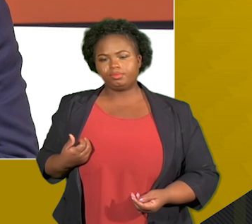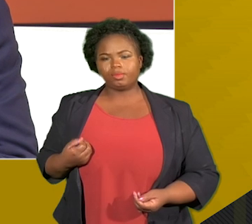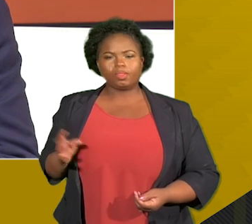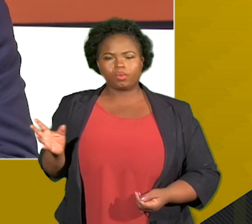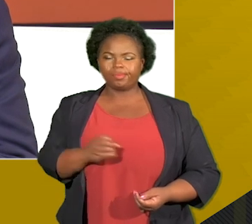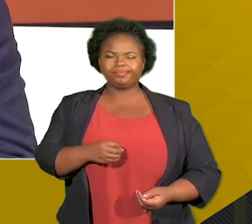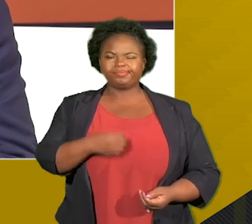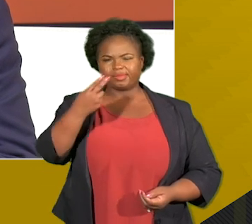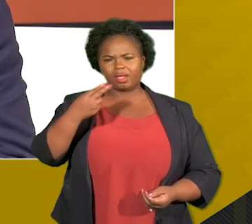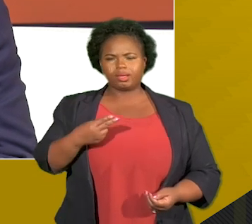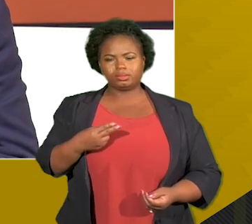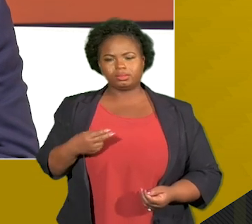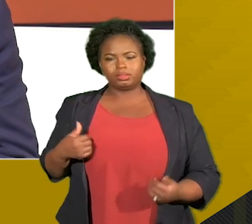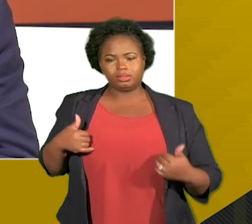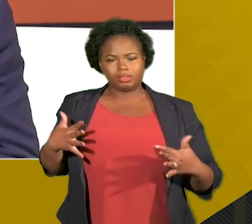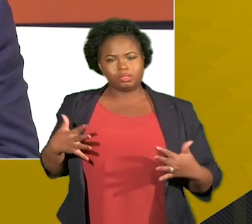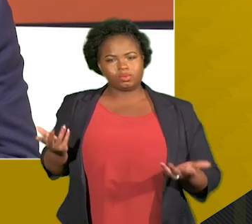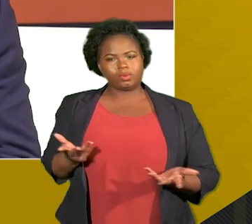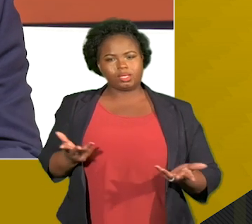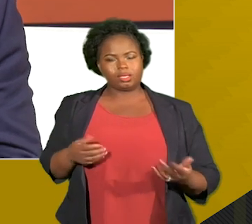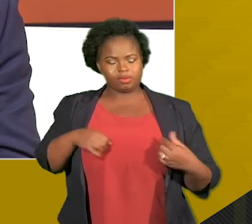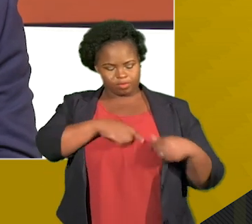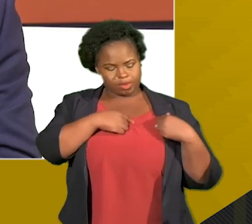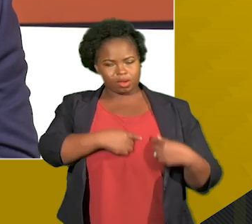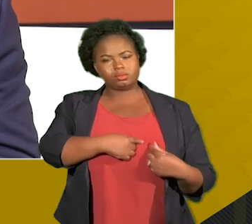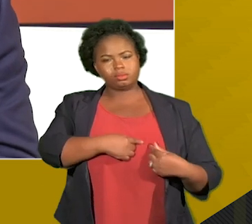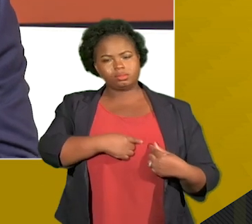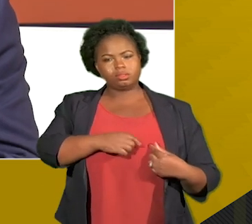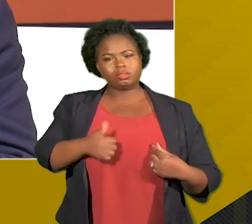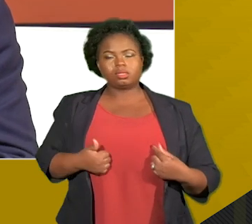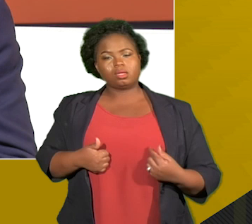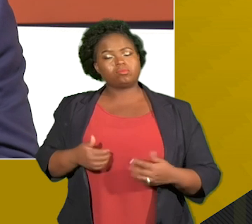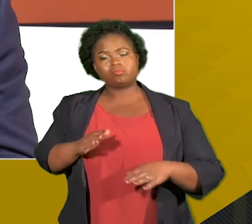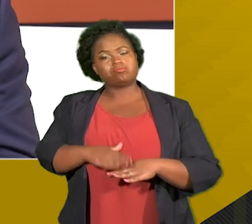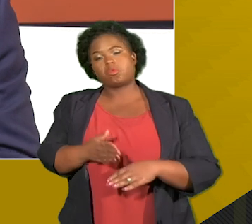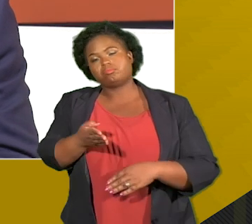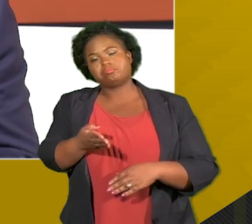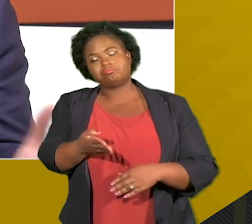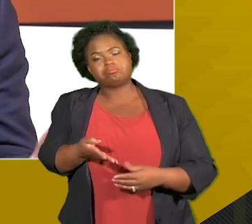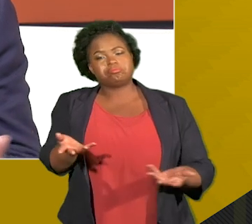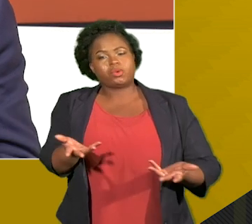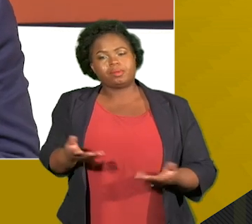art actually probably begins here and then on the street or at home at your desk.